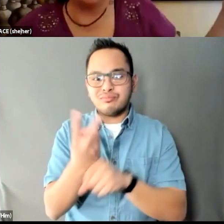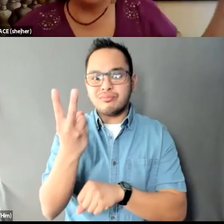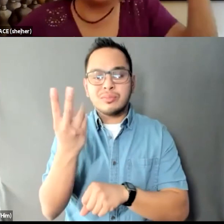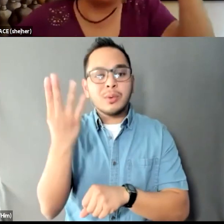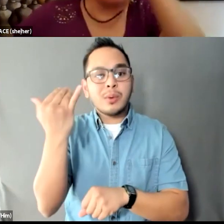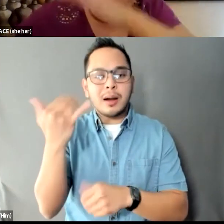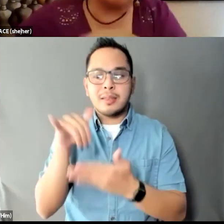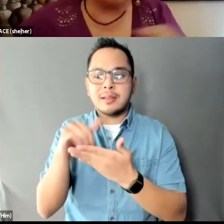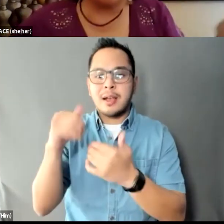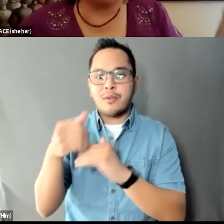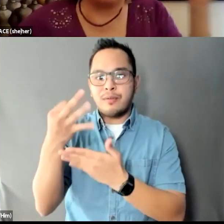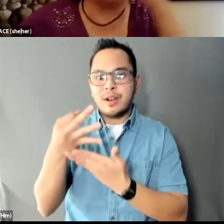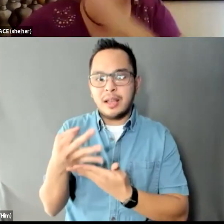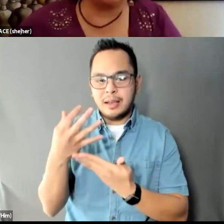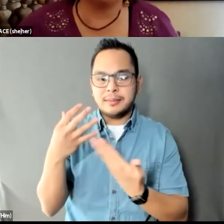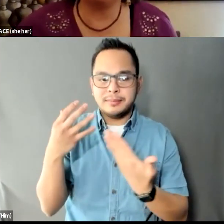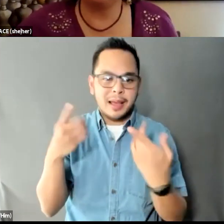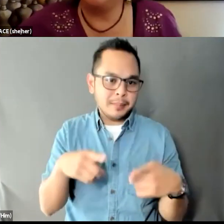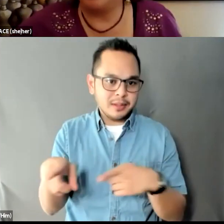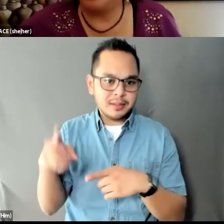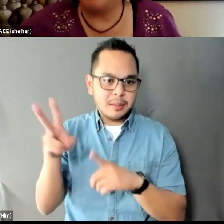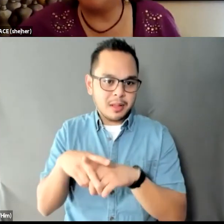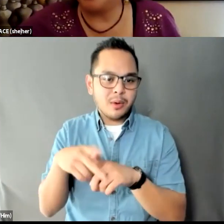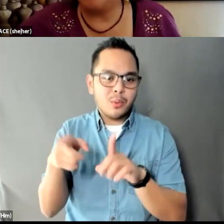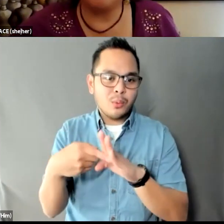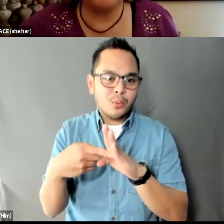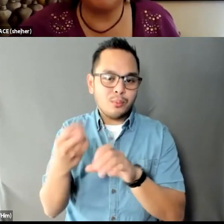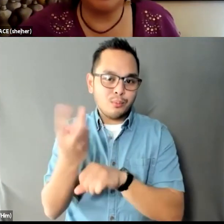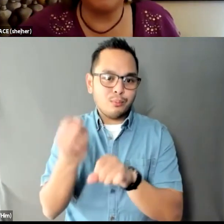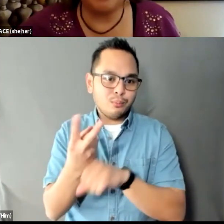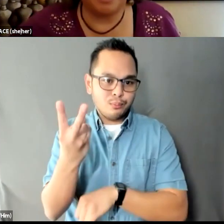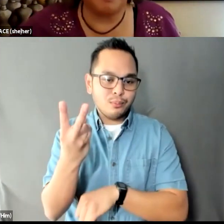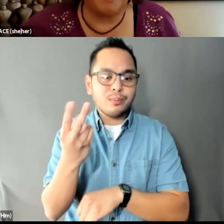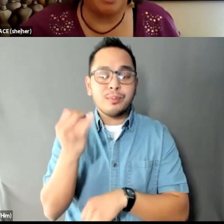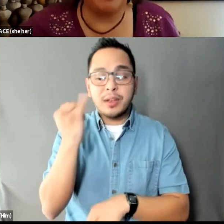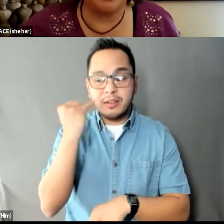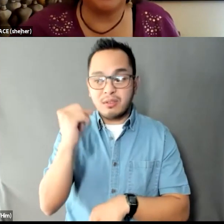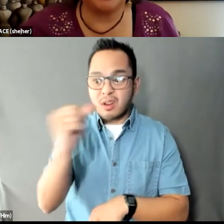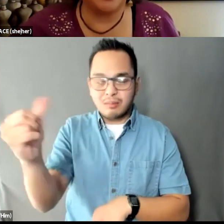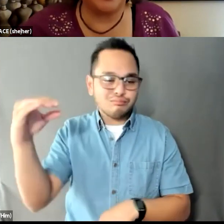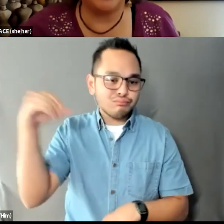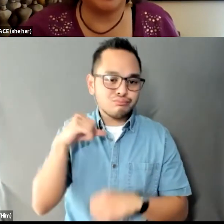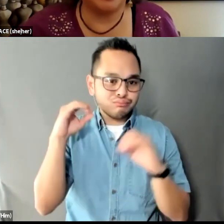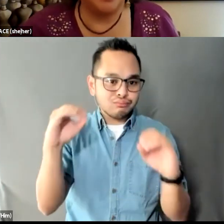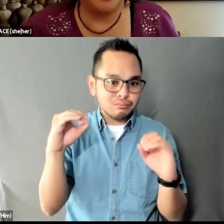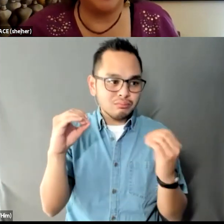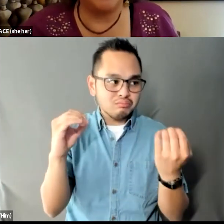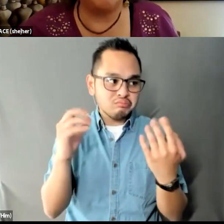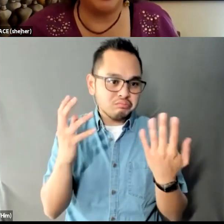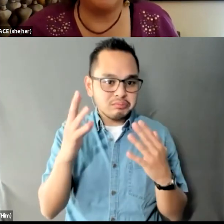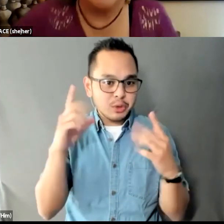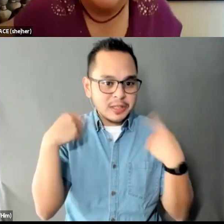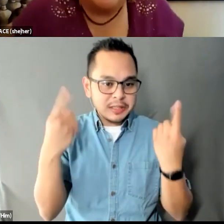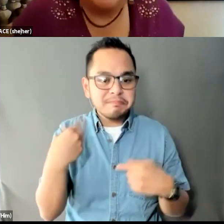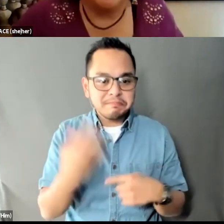funding, they only let me apply every other year. Otherwise, none of us are getting paid, which is kind of nuts.